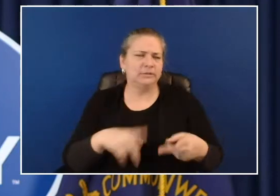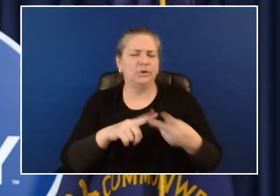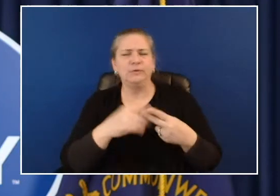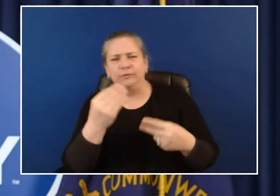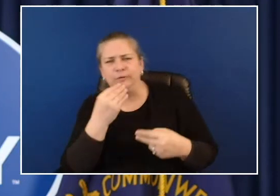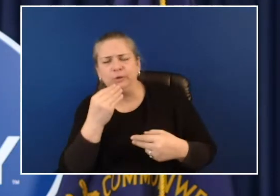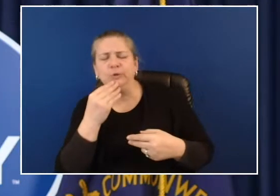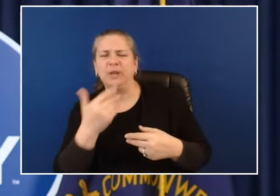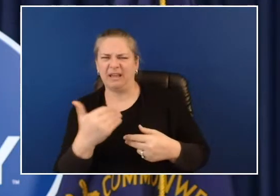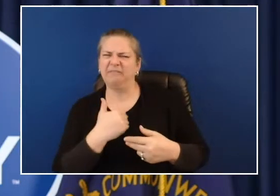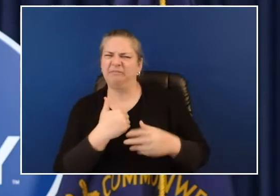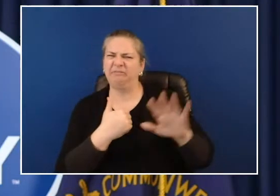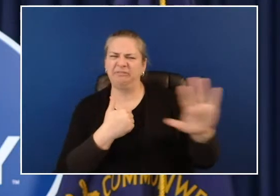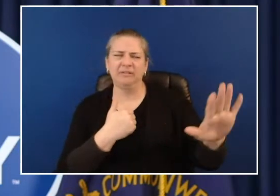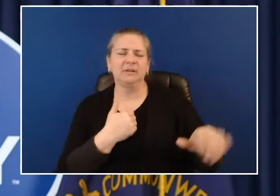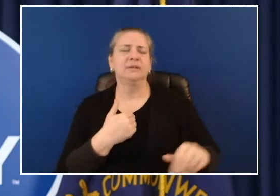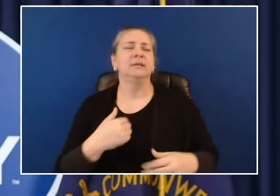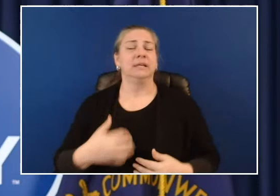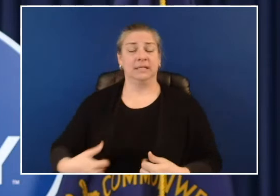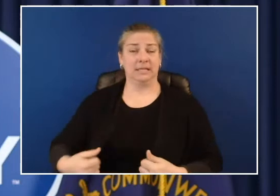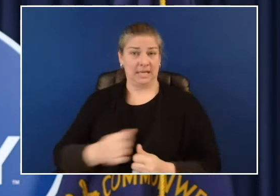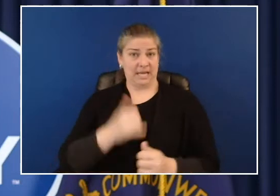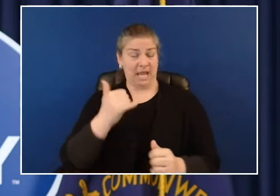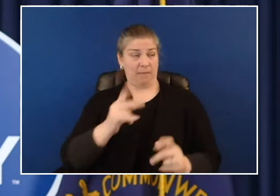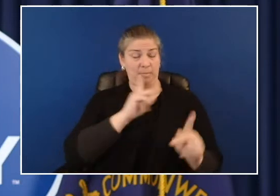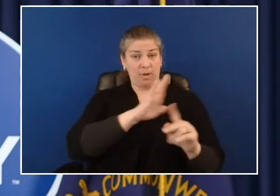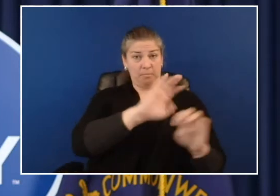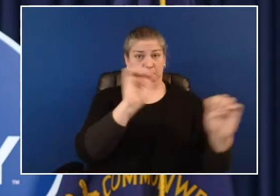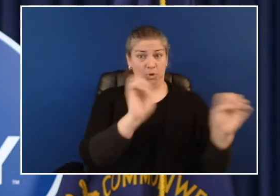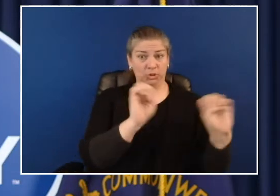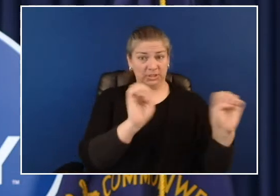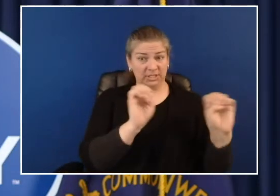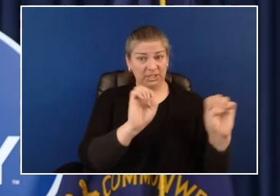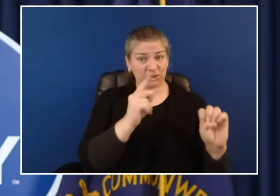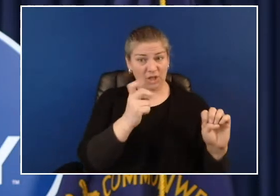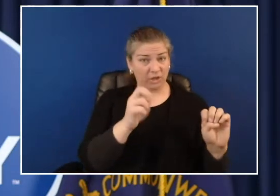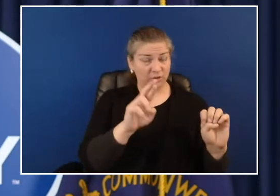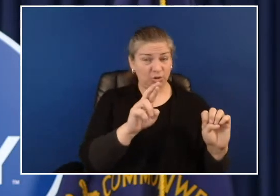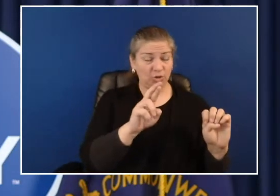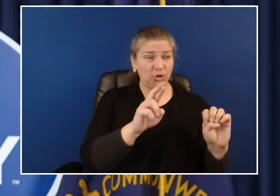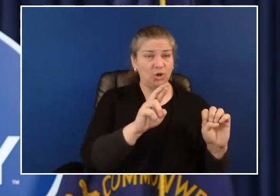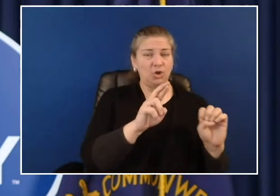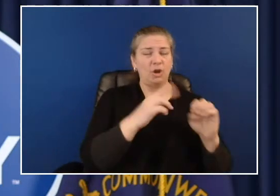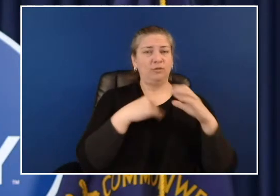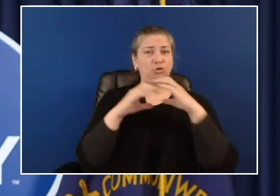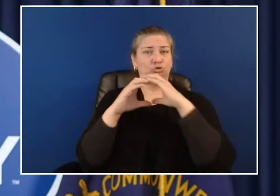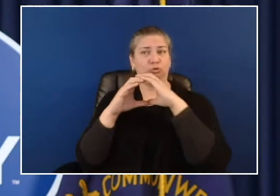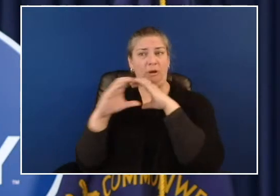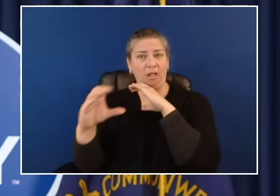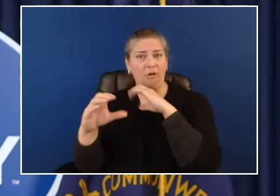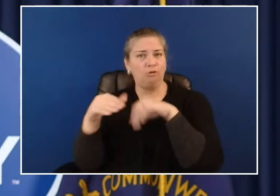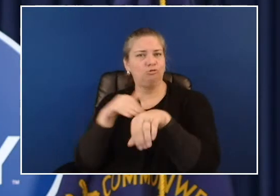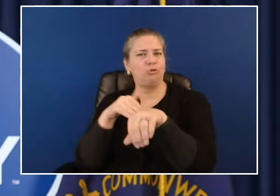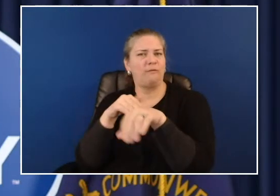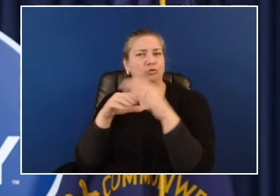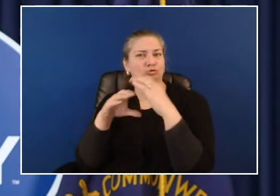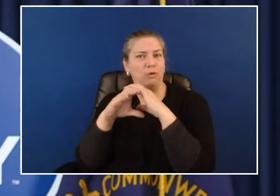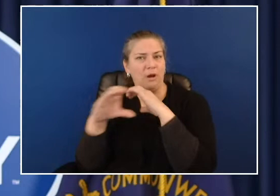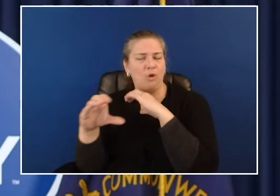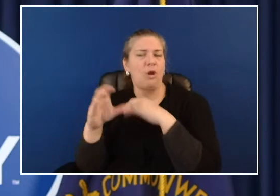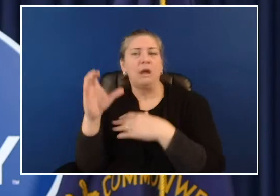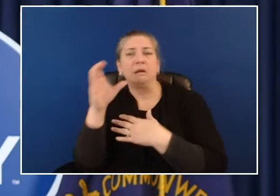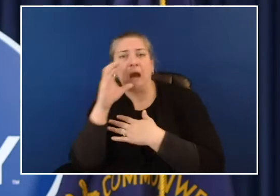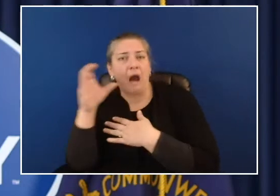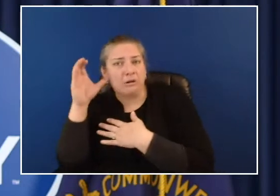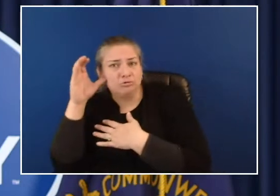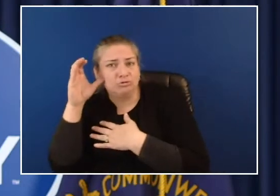where we're moving people from that emergency sheltering into travel trailers or some of the state park cottages, where